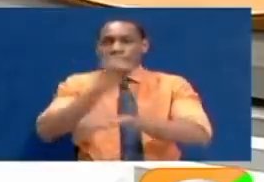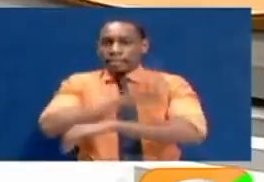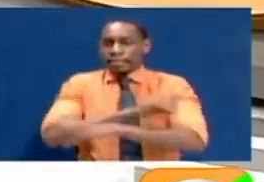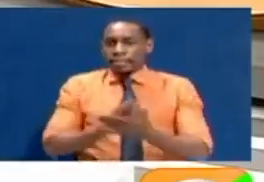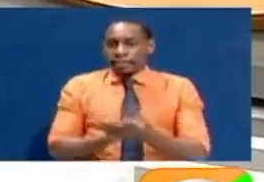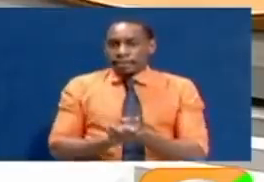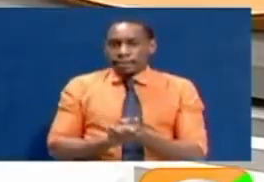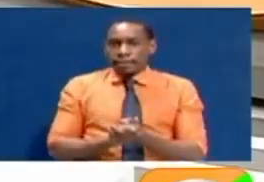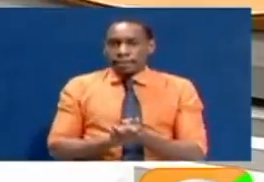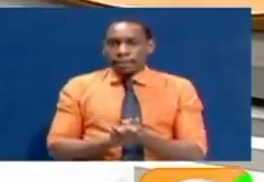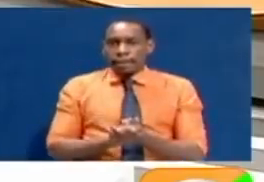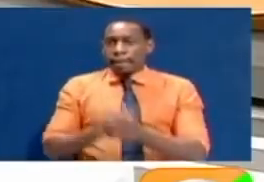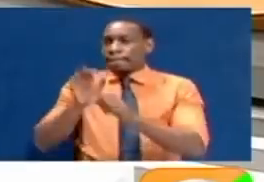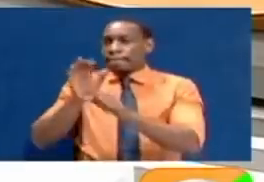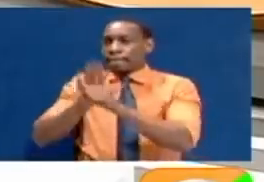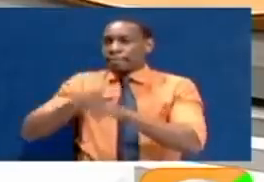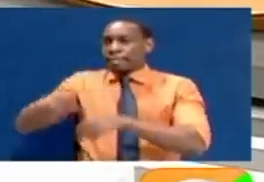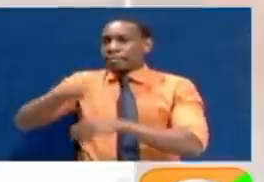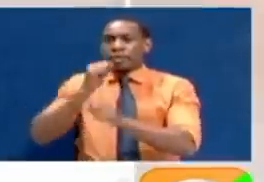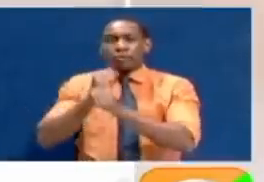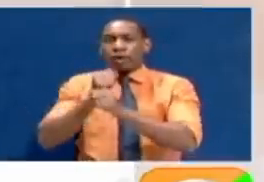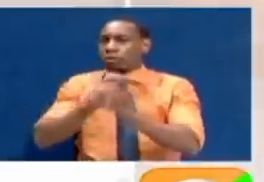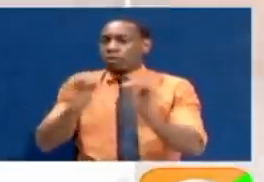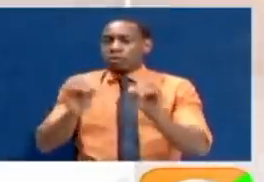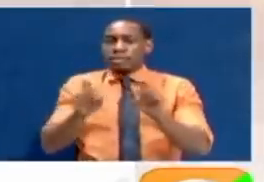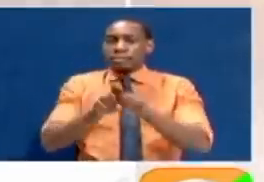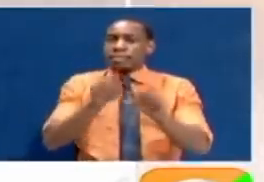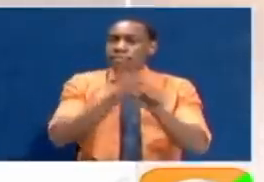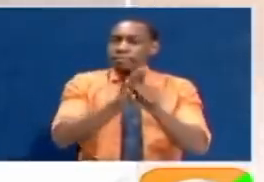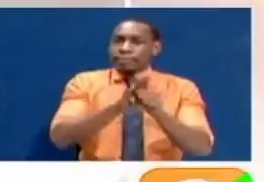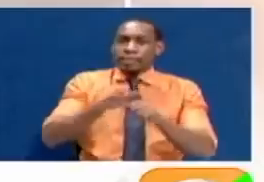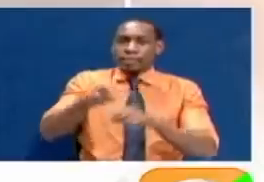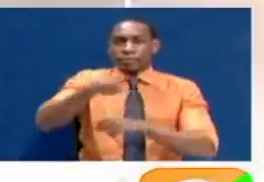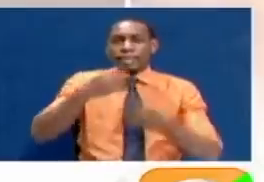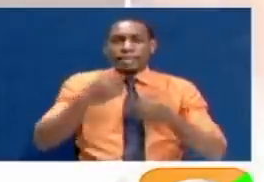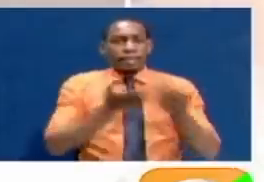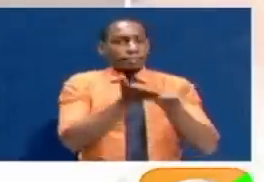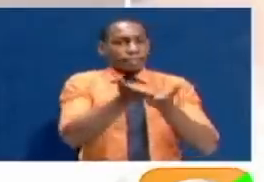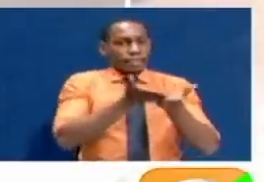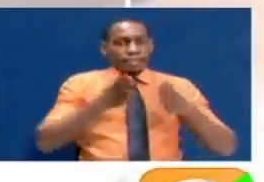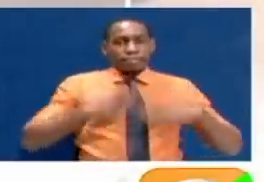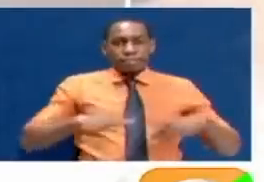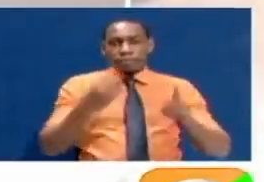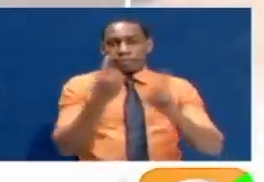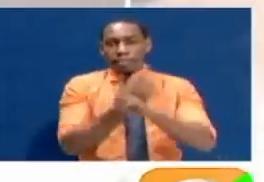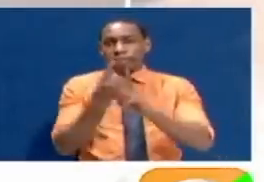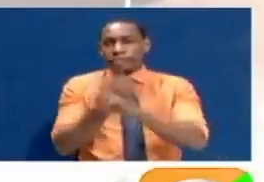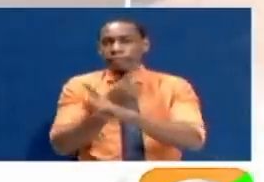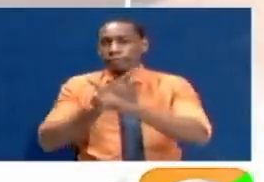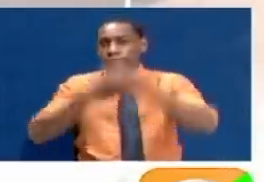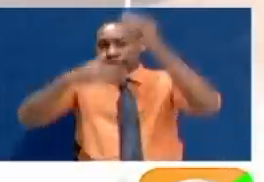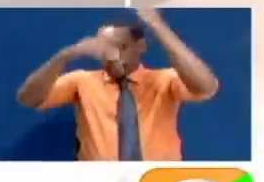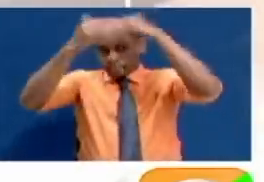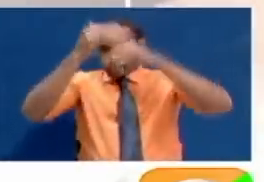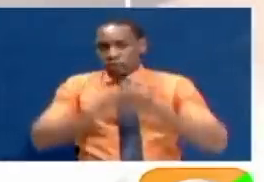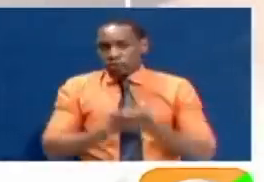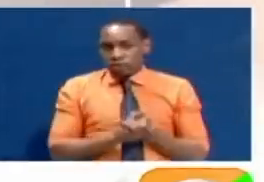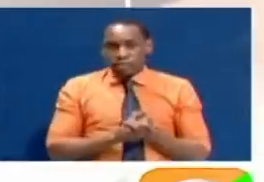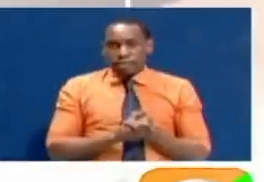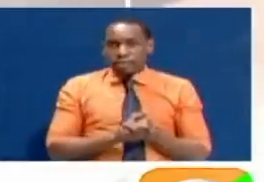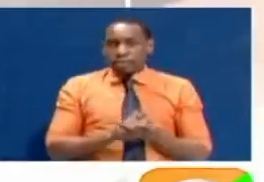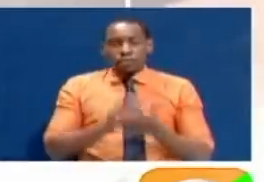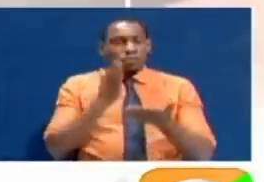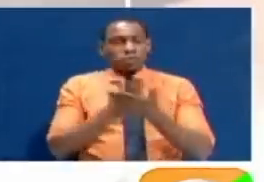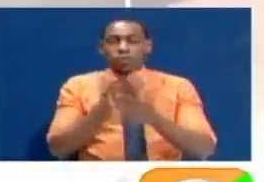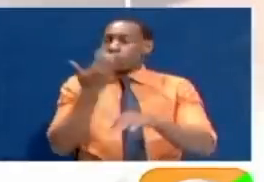have not been working, and most of us are business people, various professionals, and it has been